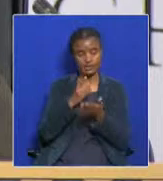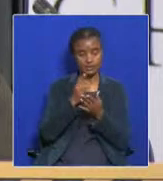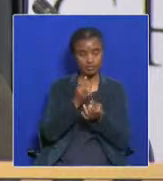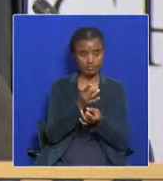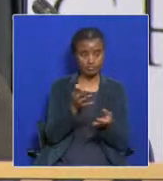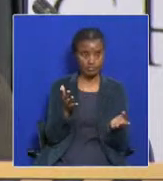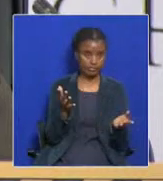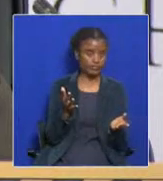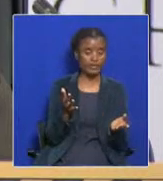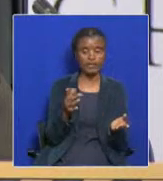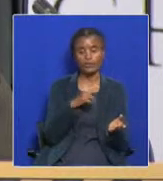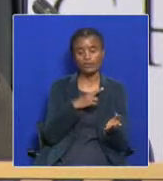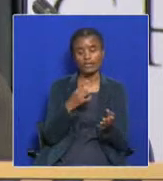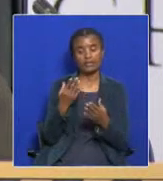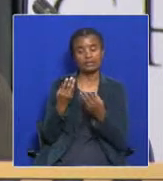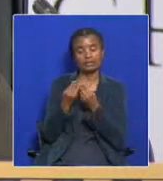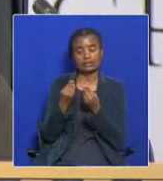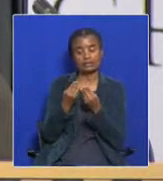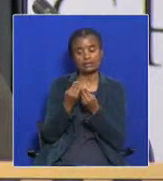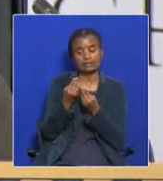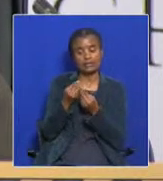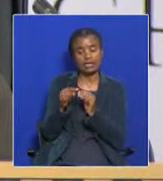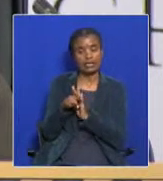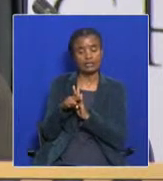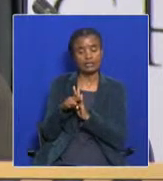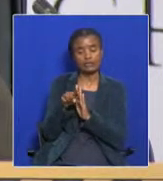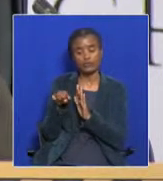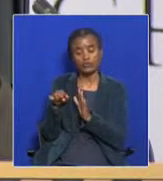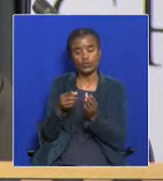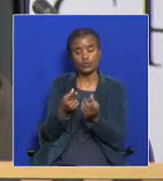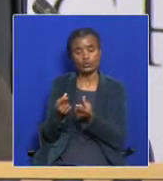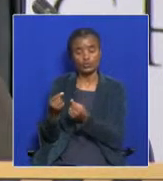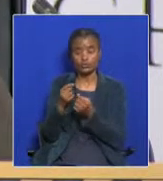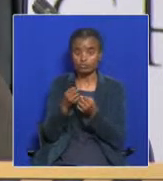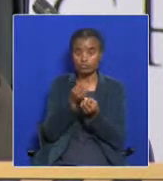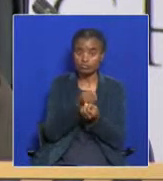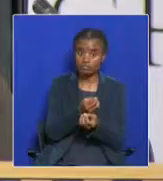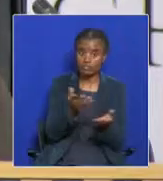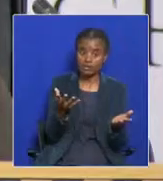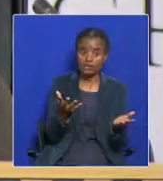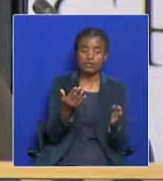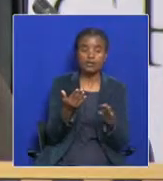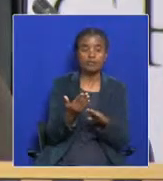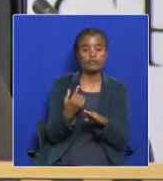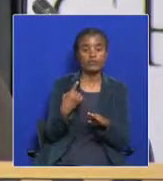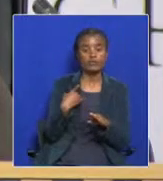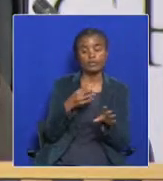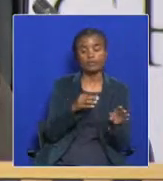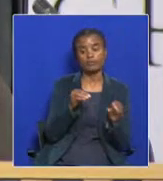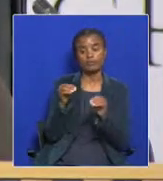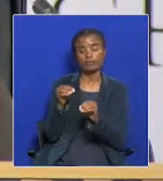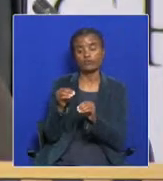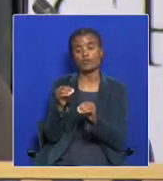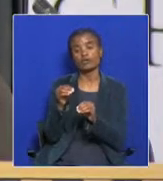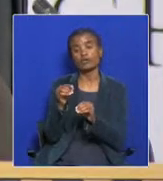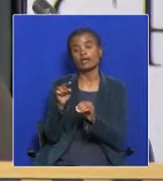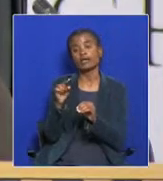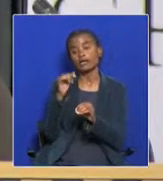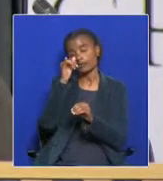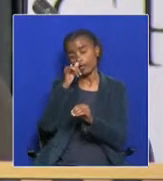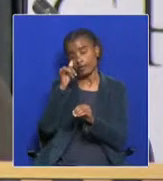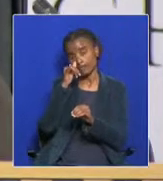laundry. I told you I was moved to commercial crime from 2018 to 2019 for 1 year. There were allegations against